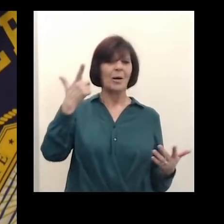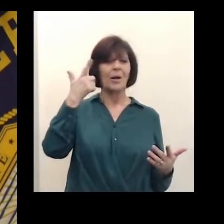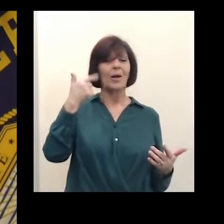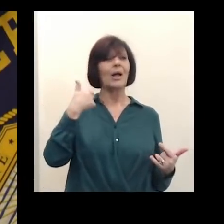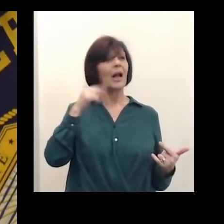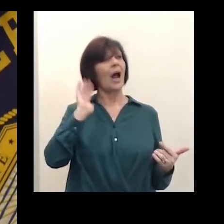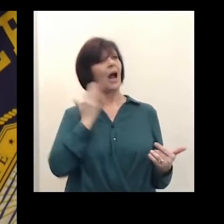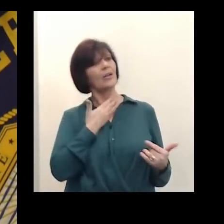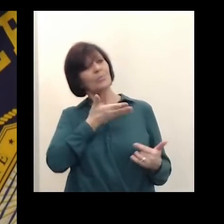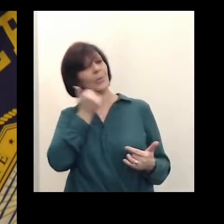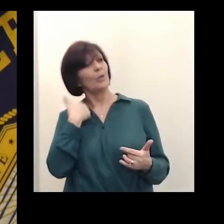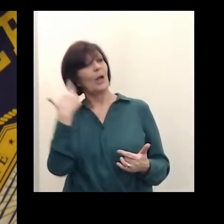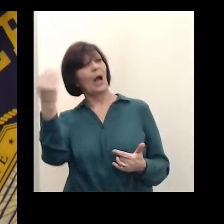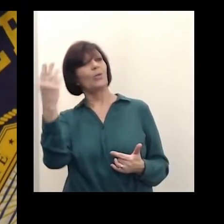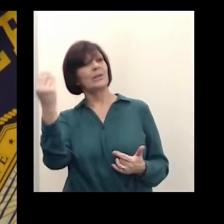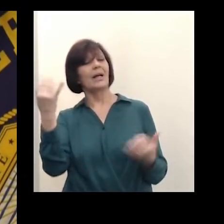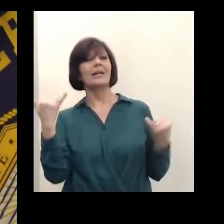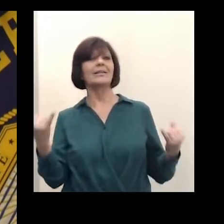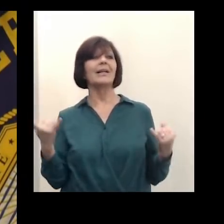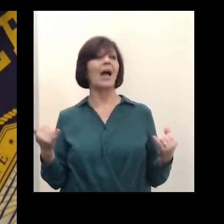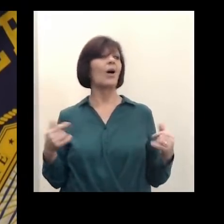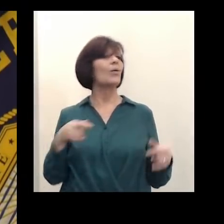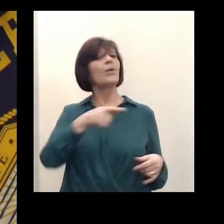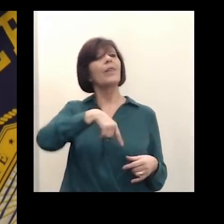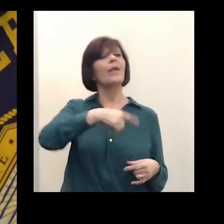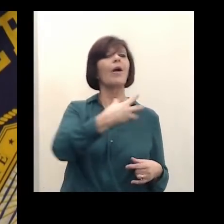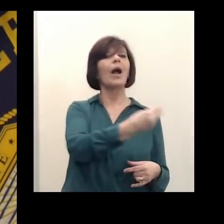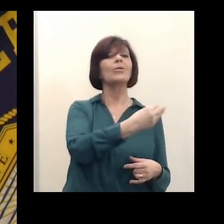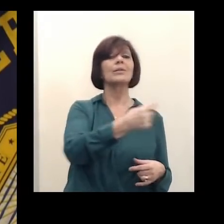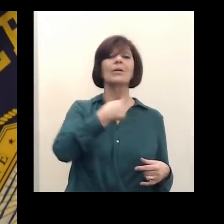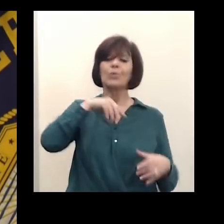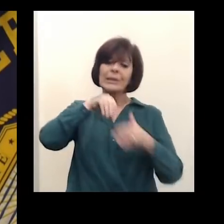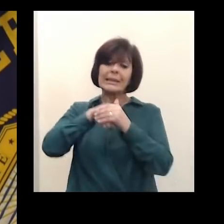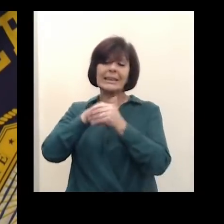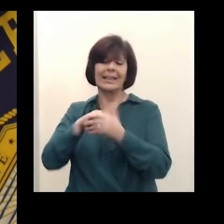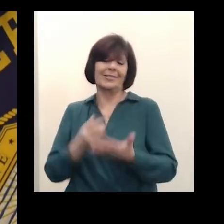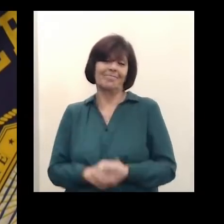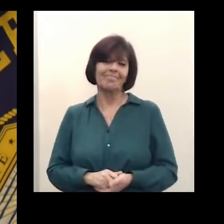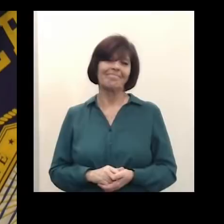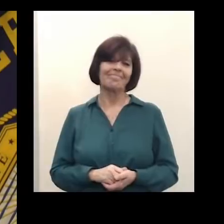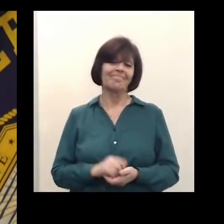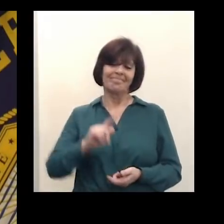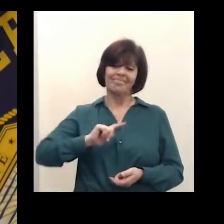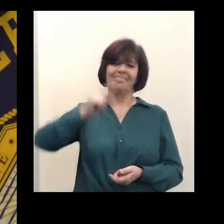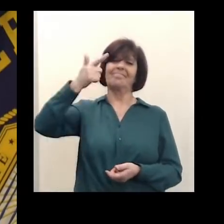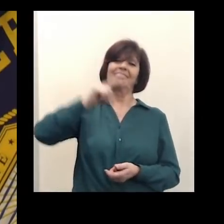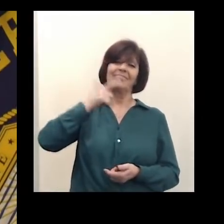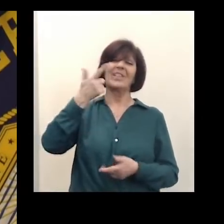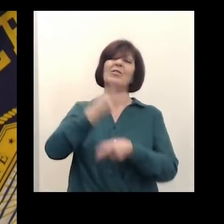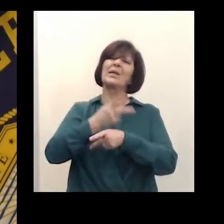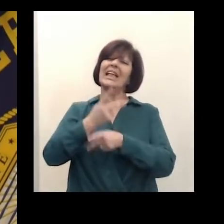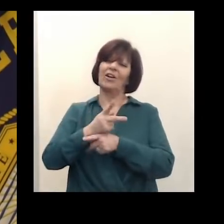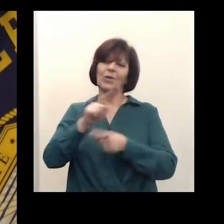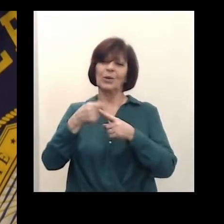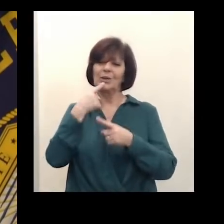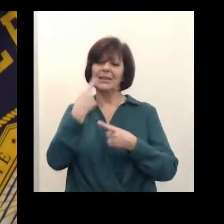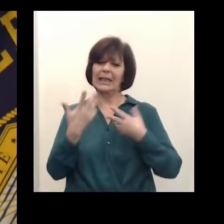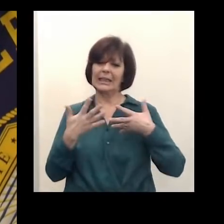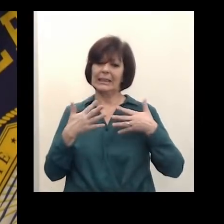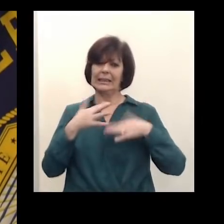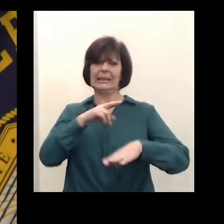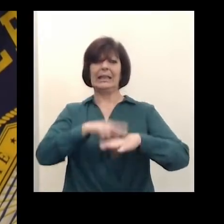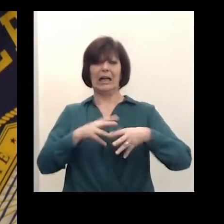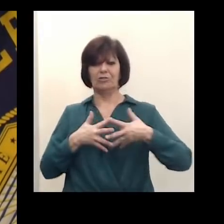their people are outside, and our rates are higher because people are inside. So I think you have to be careful when you say nationally, because just the